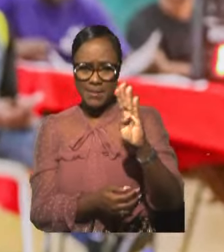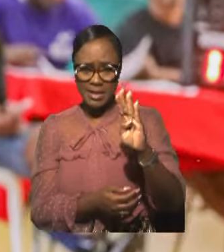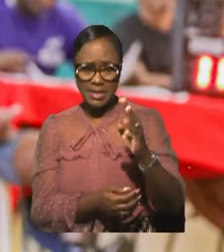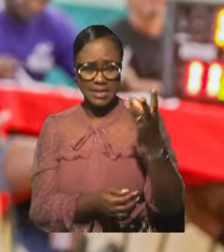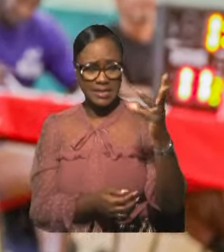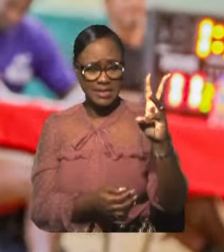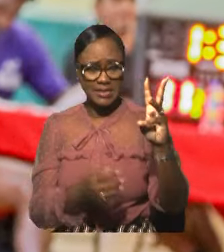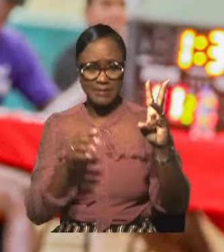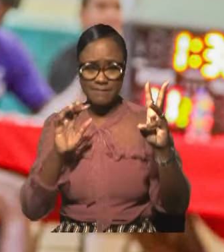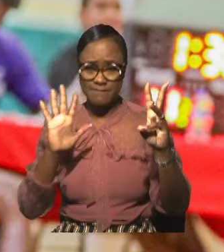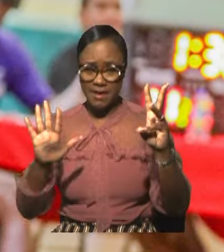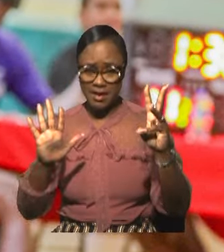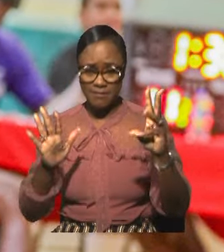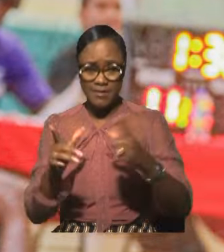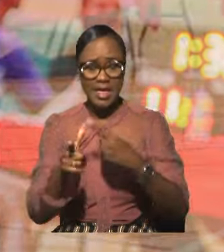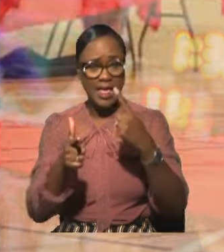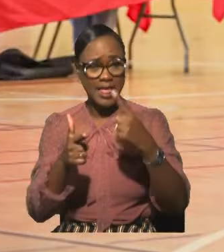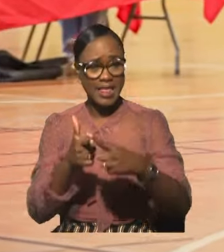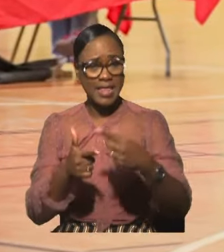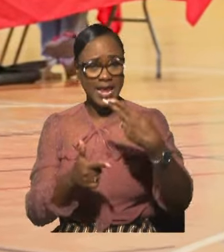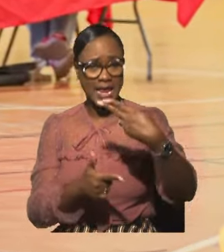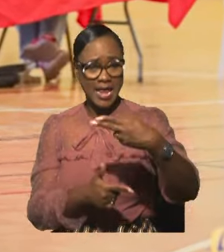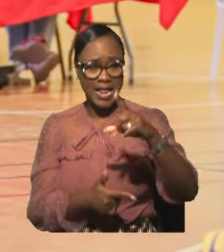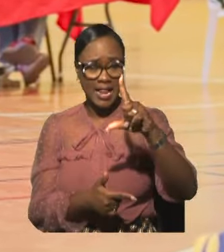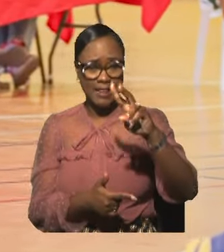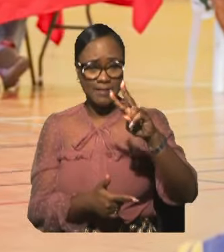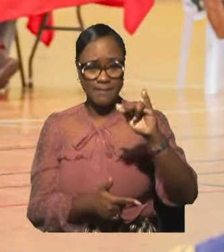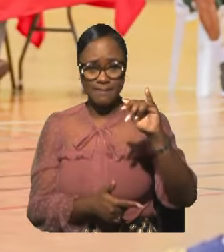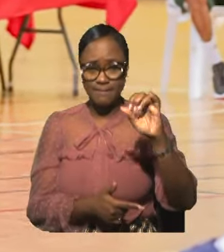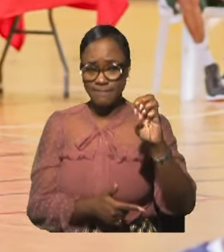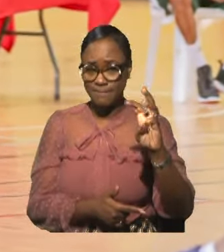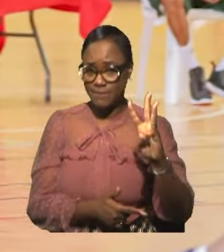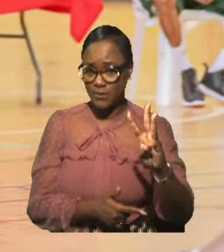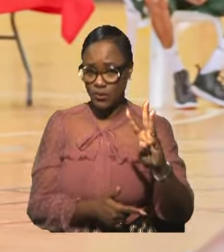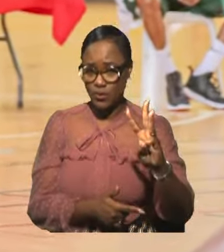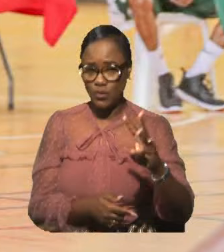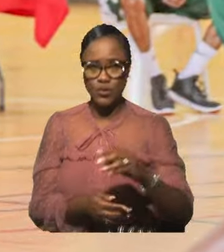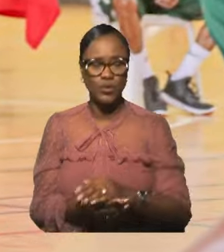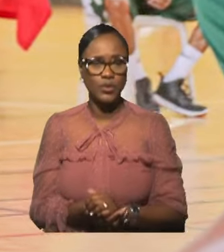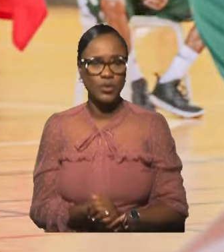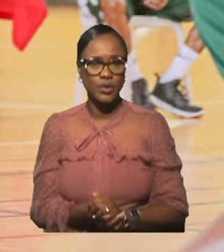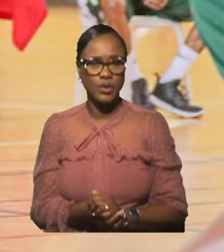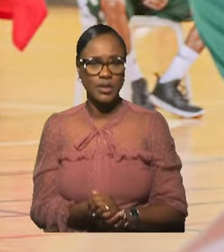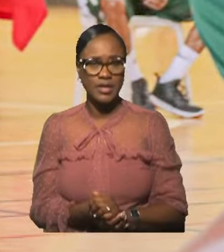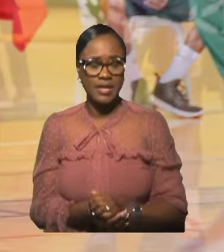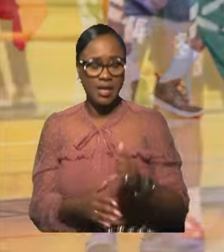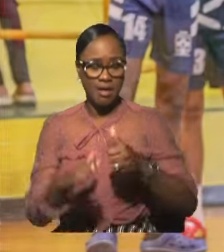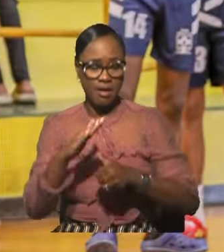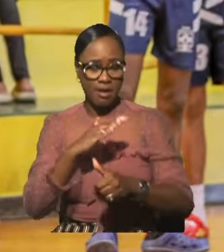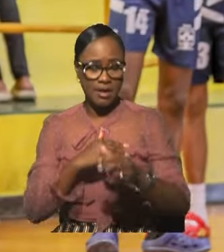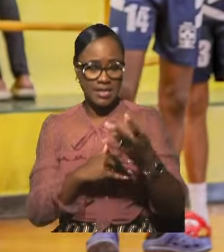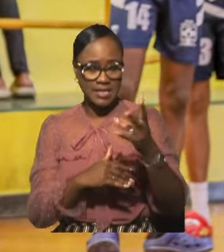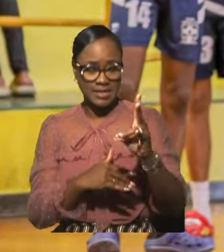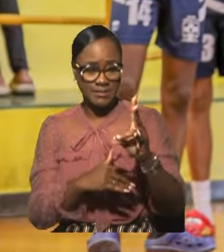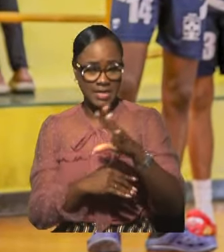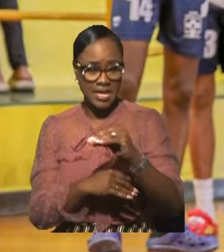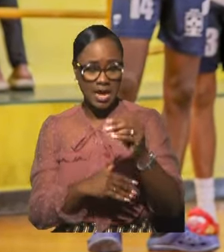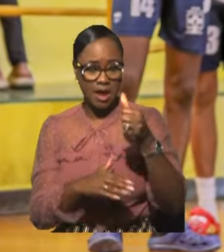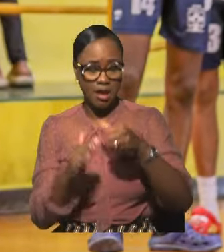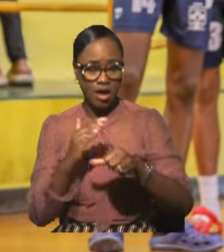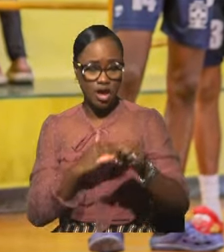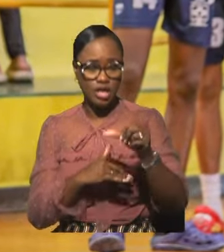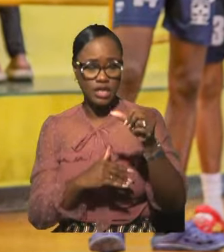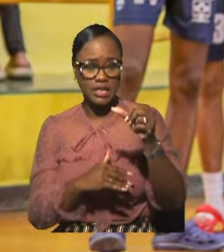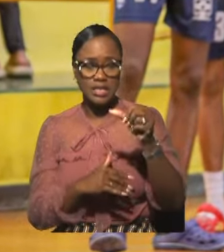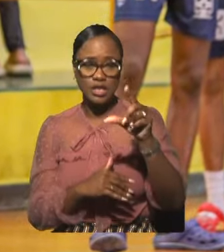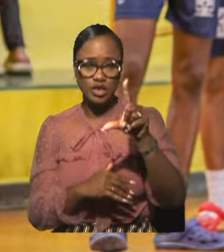semi-final to meet Hillview College in the final round. In the highly contested final, saw under 17 and under 20 top scorer